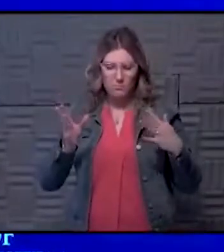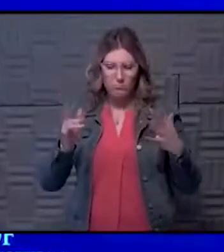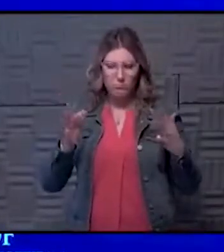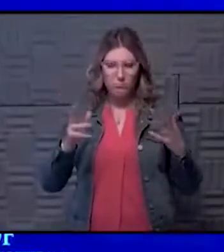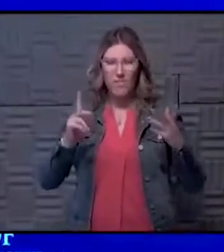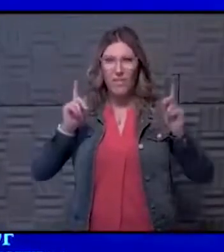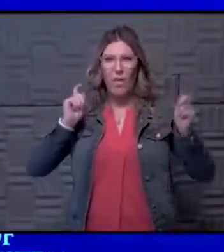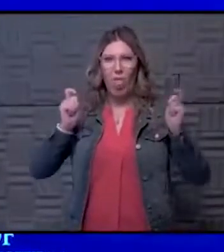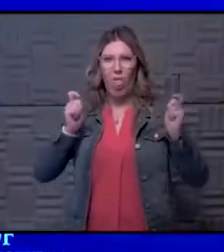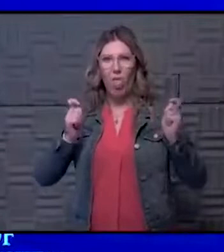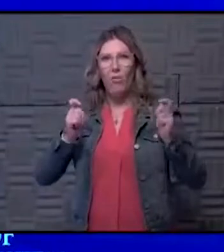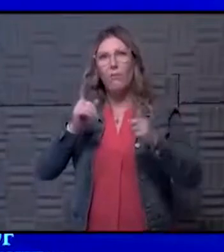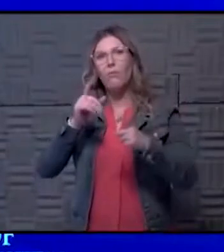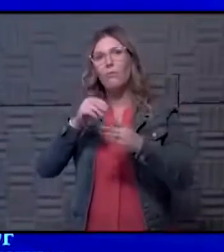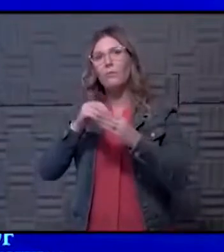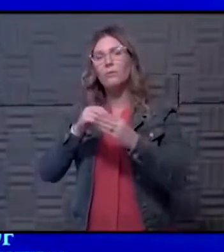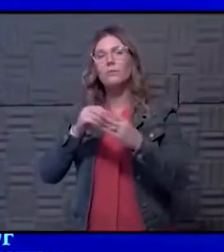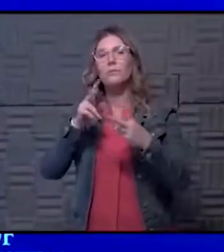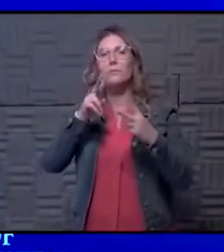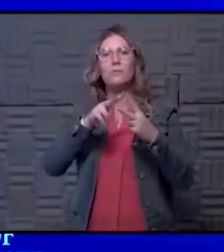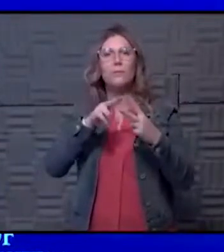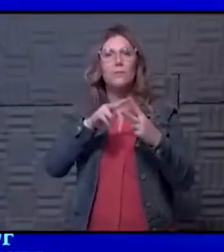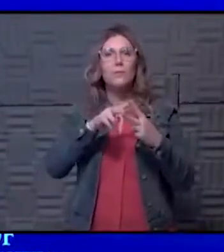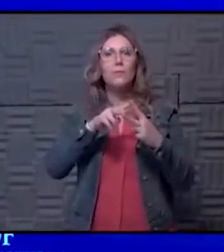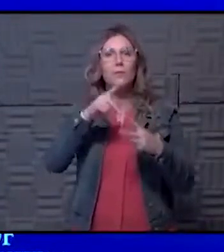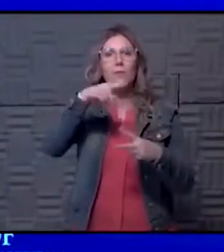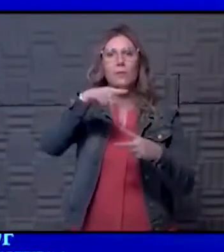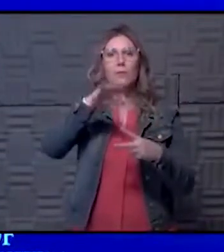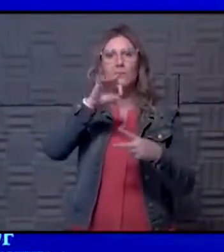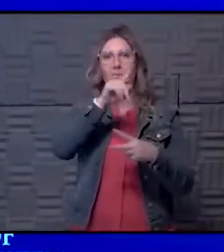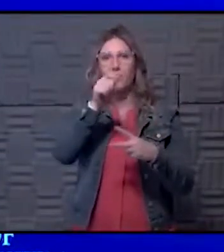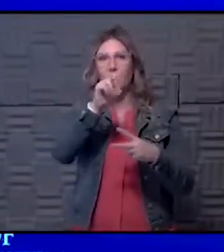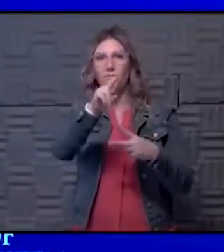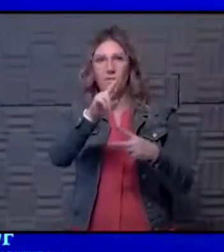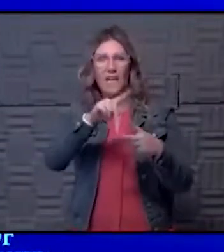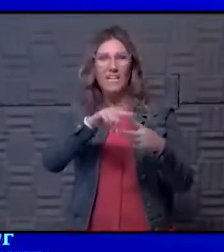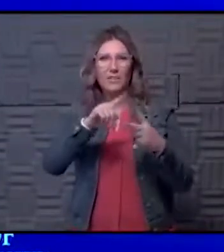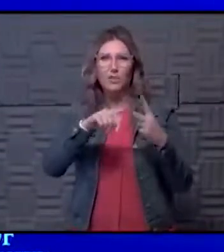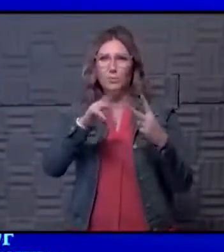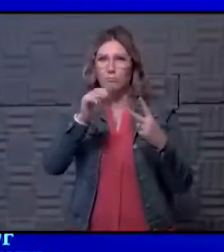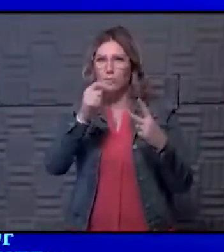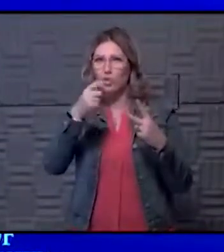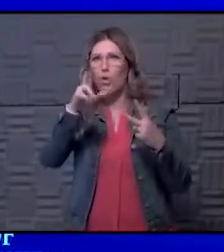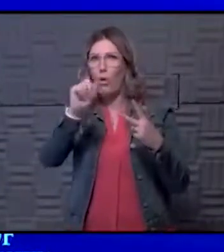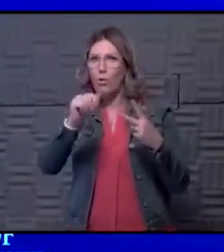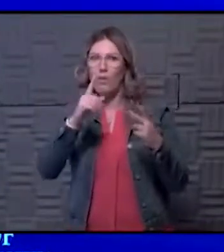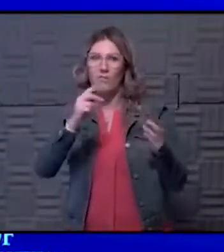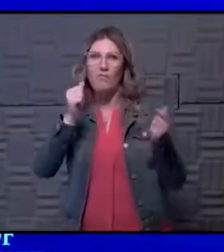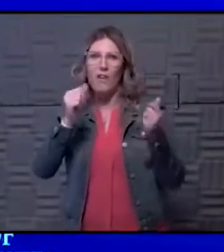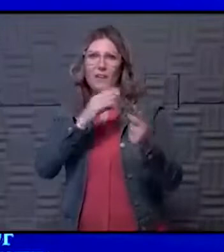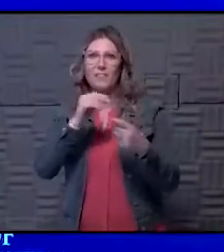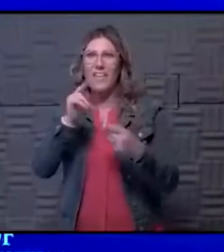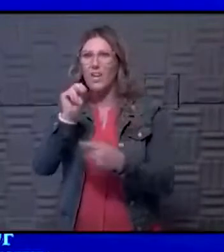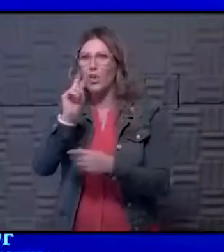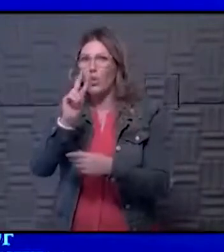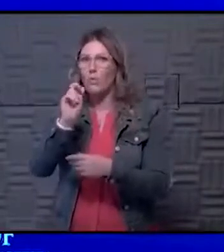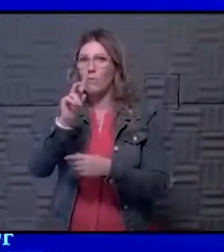alterations in it, which Pfizer and Moderna can pivot really quickly. I think Novavax is going to be able to pivot when it becomes available, hopefully here in the next few